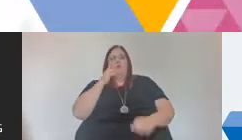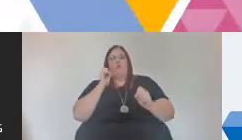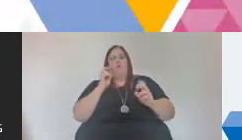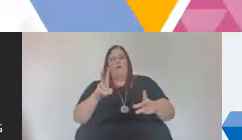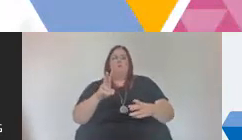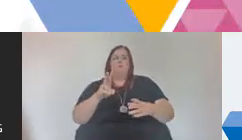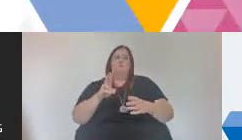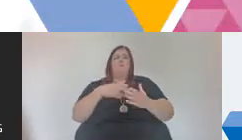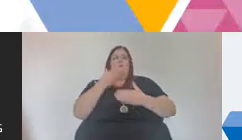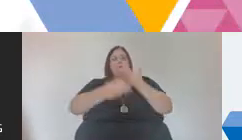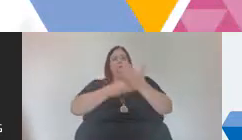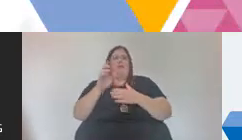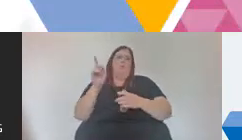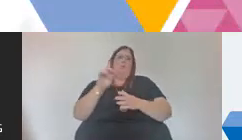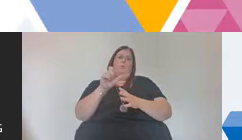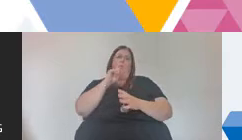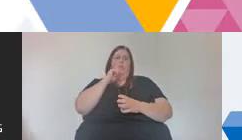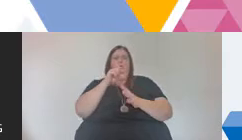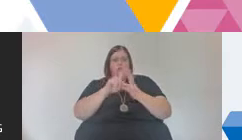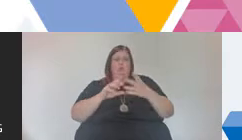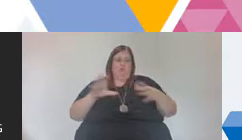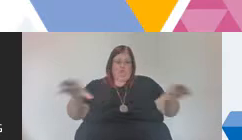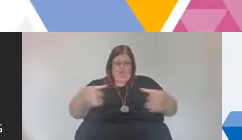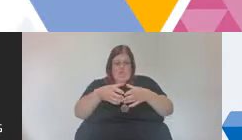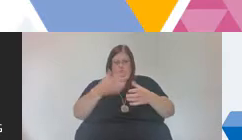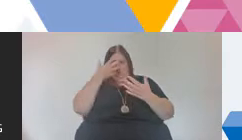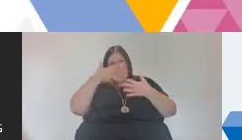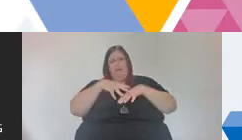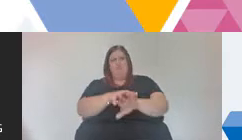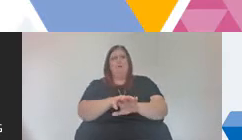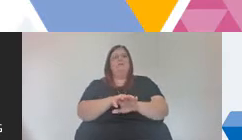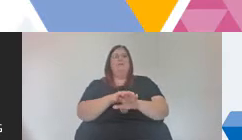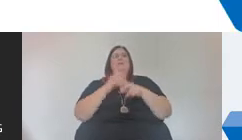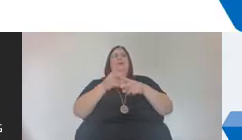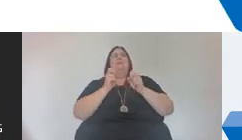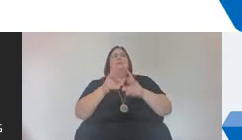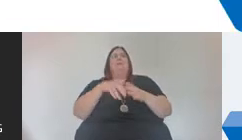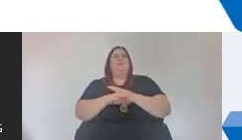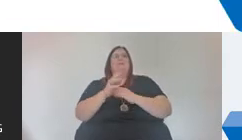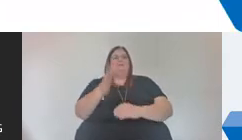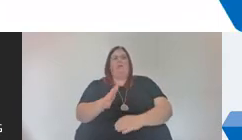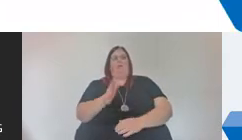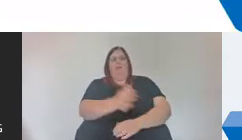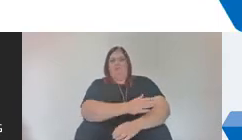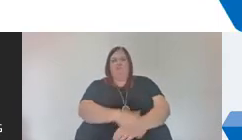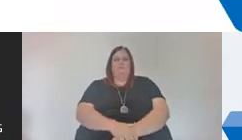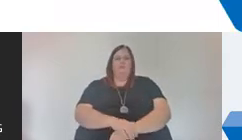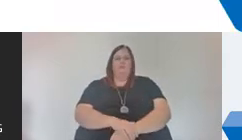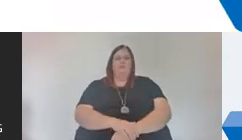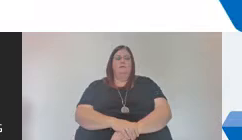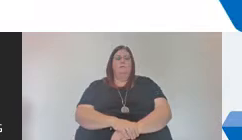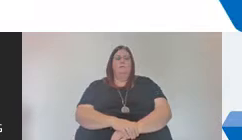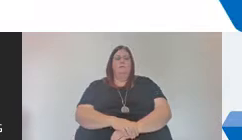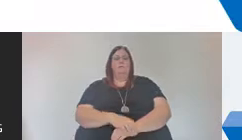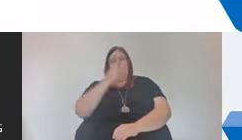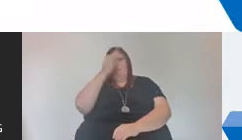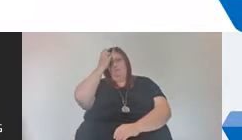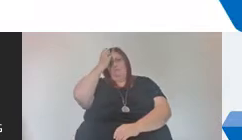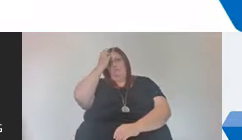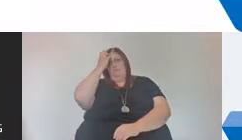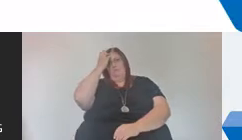work that we're going to do as an integrated care system in the South East. Have the next slide, please. Thank you.